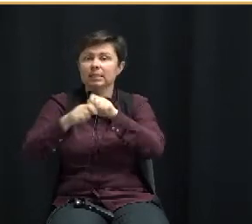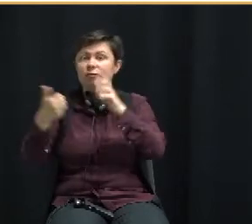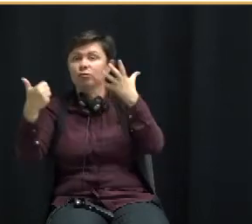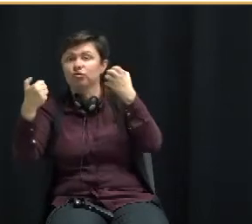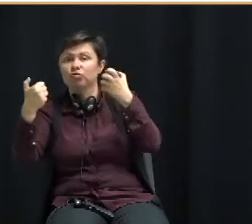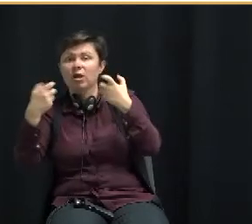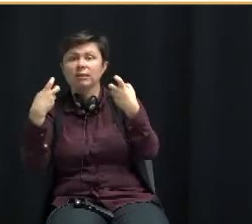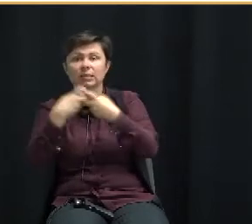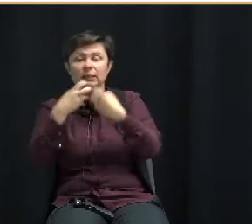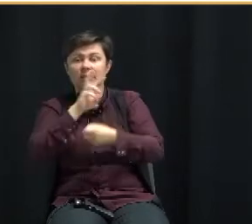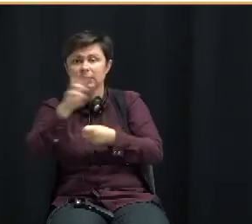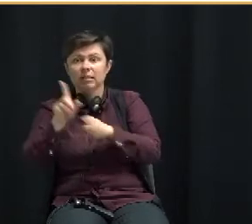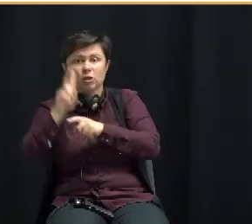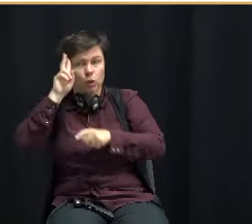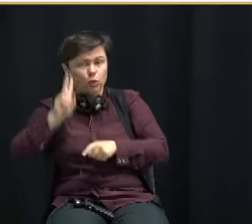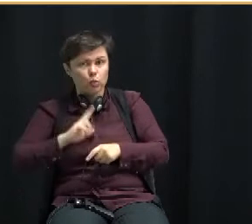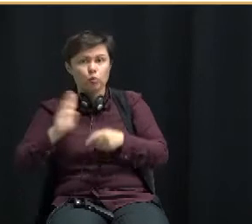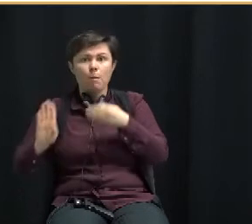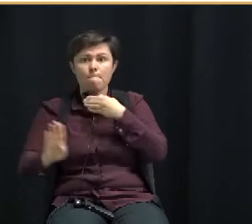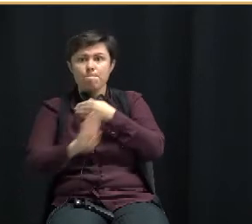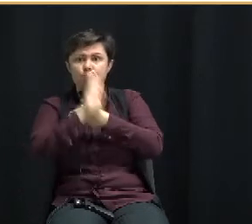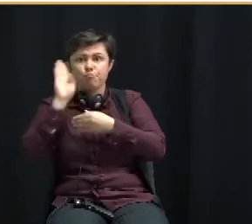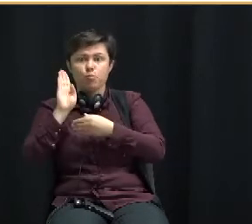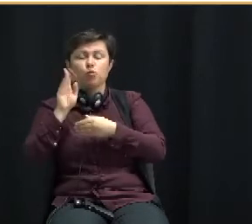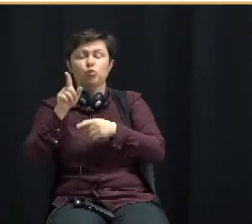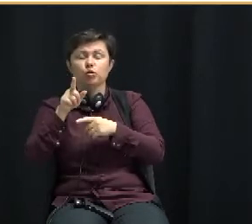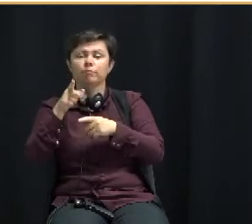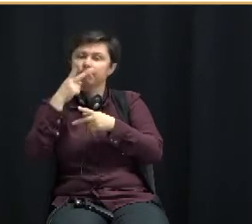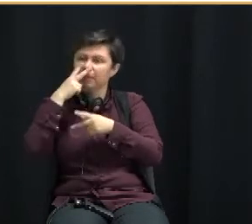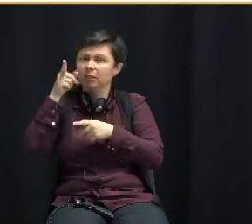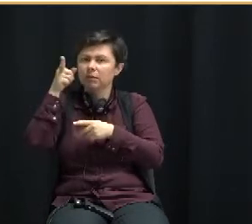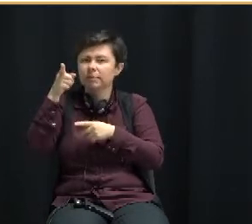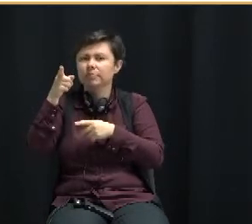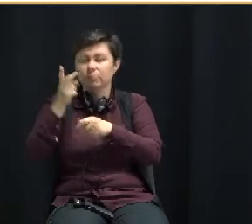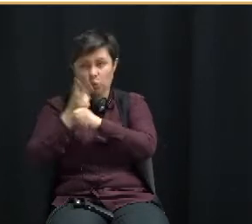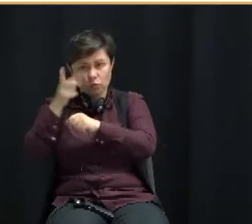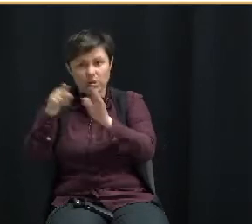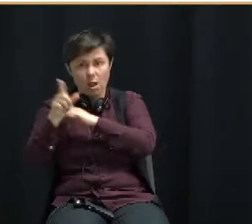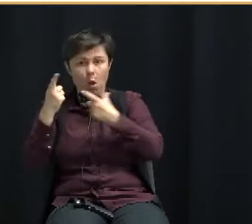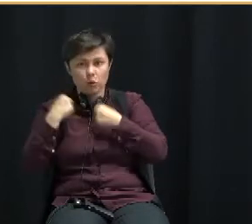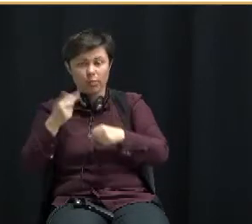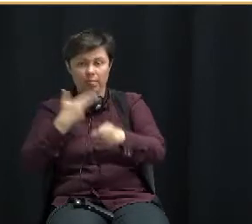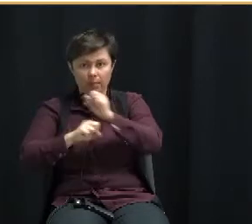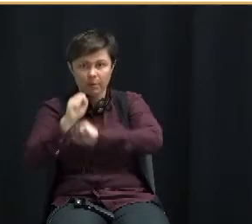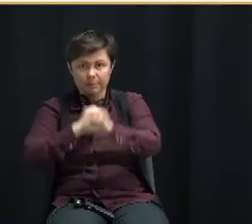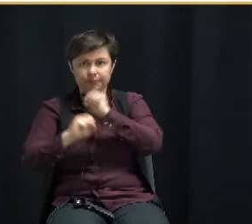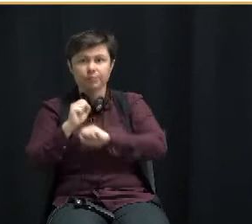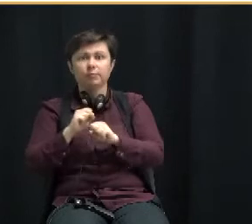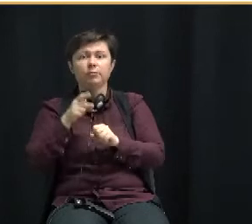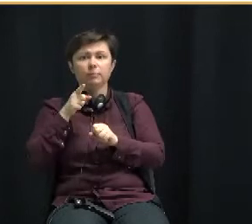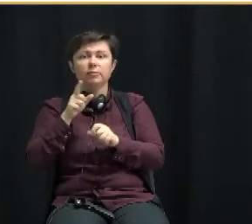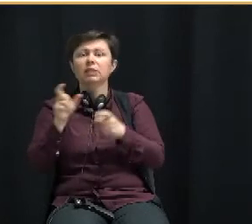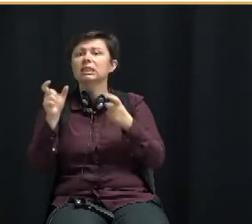the auditors have verified over 600 websites like that in public institutions in terms of their accessibility for the